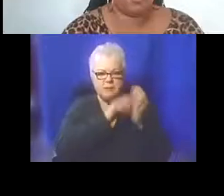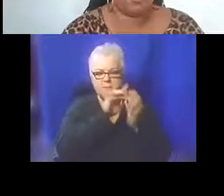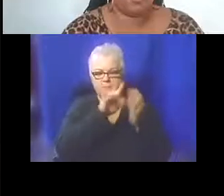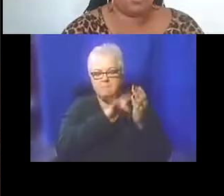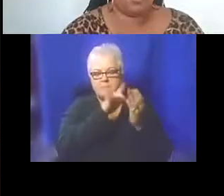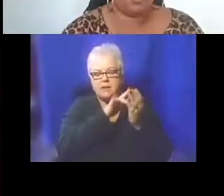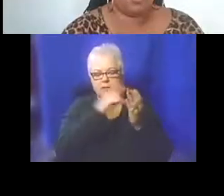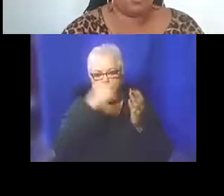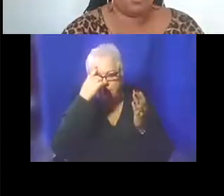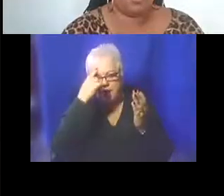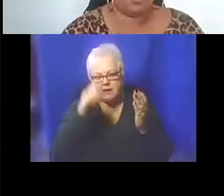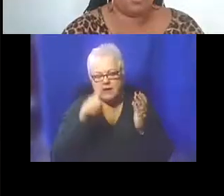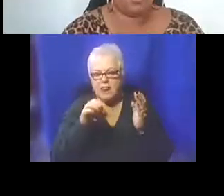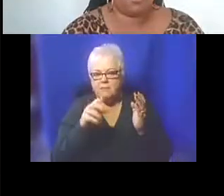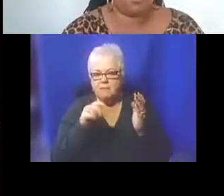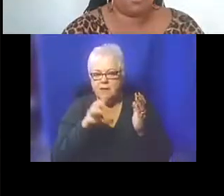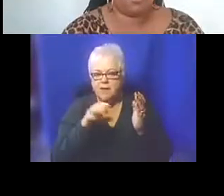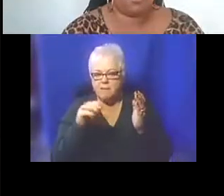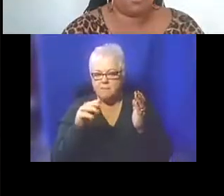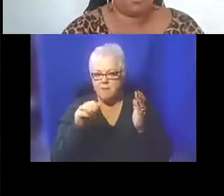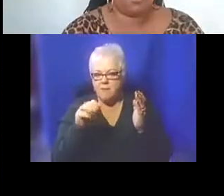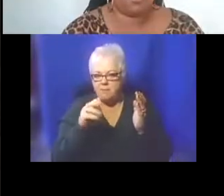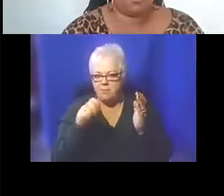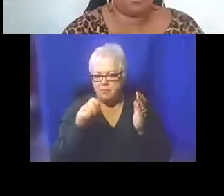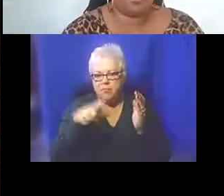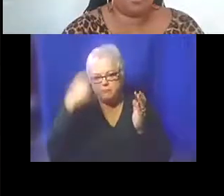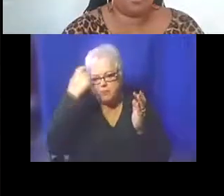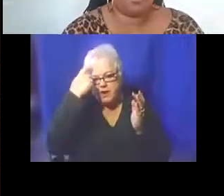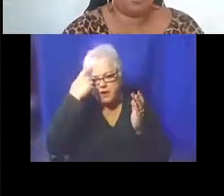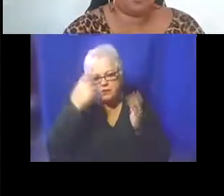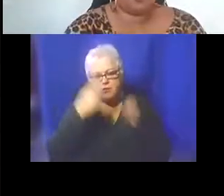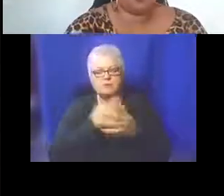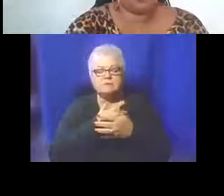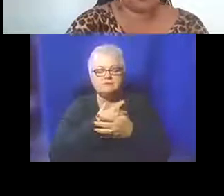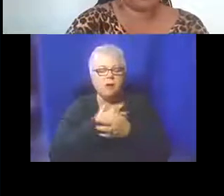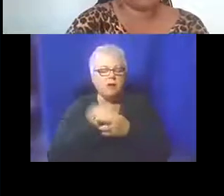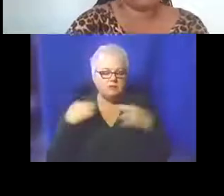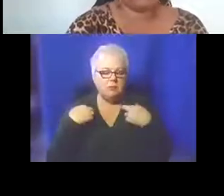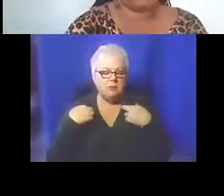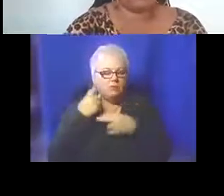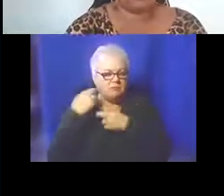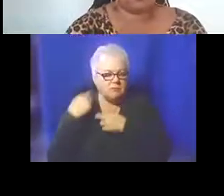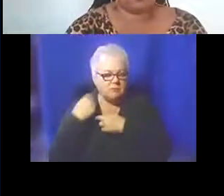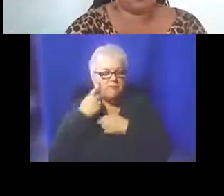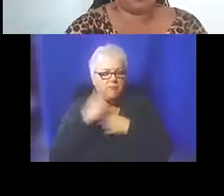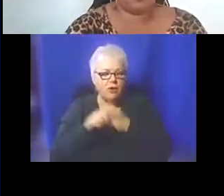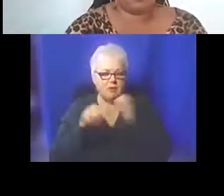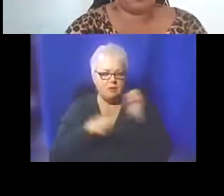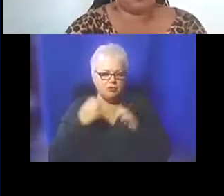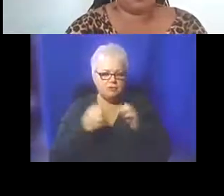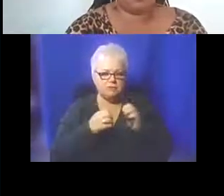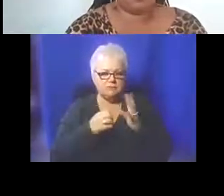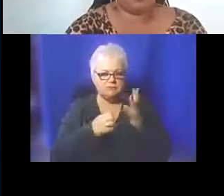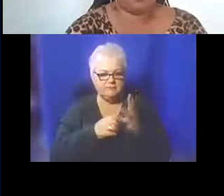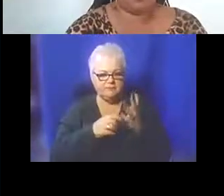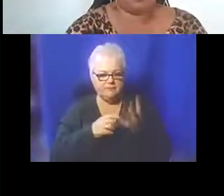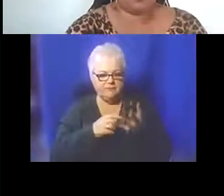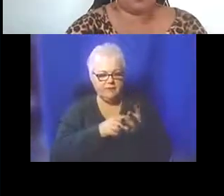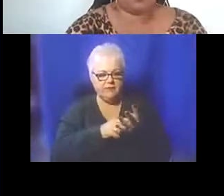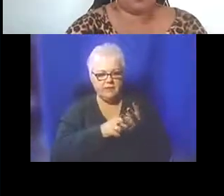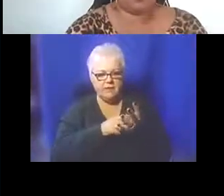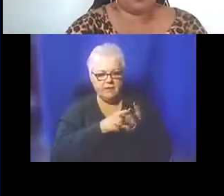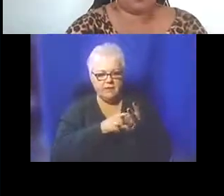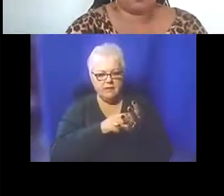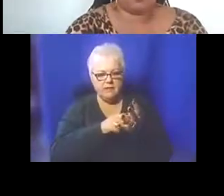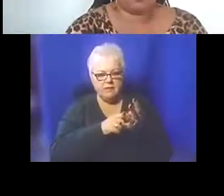limbic brain, the mammalian brain, basically responsible for emotions. Now, on top of the limbic mammalian